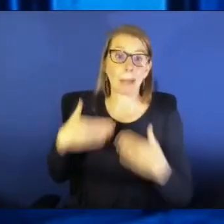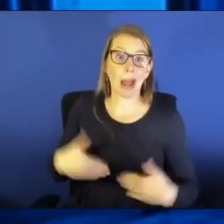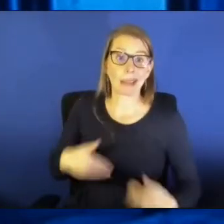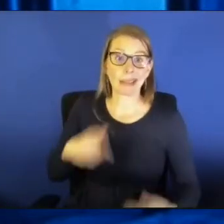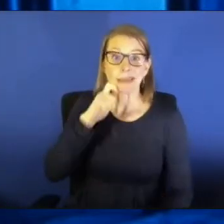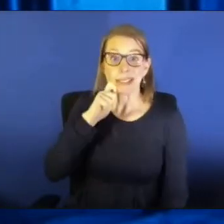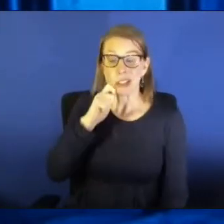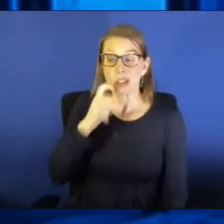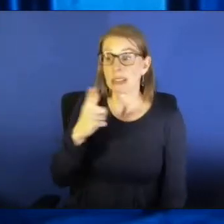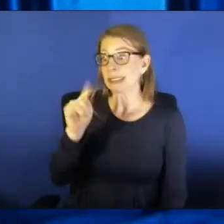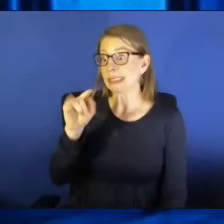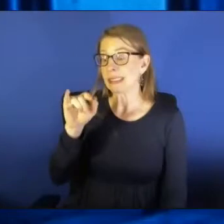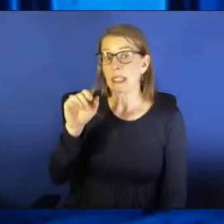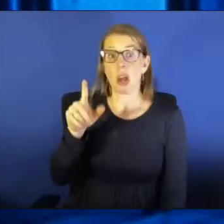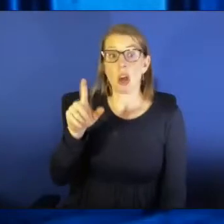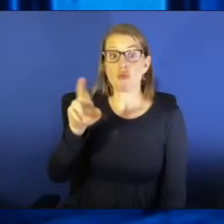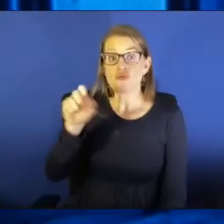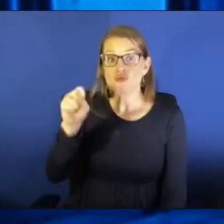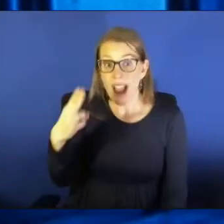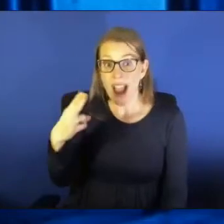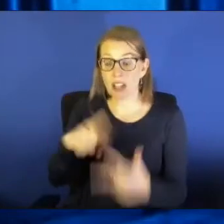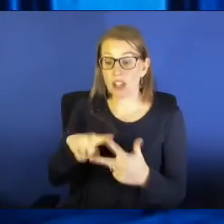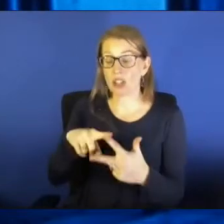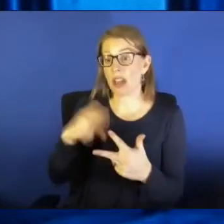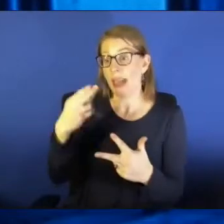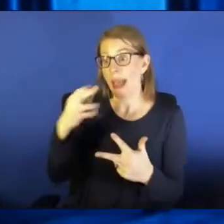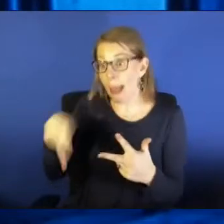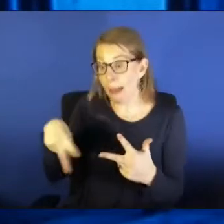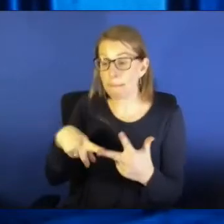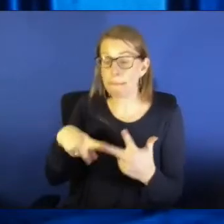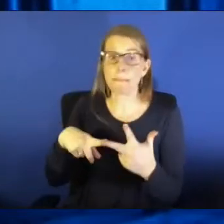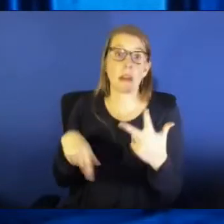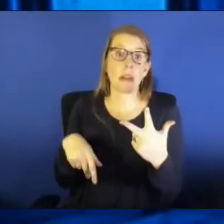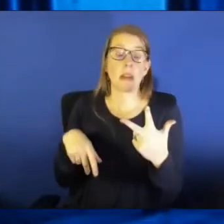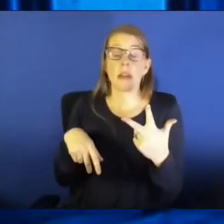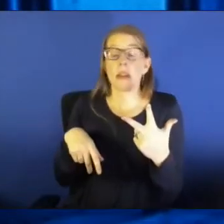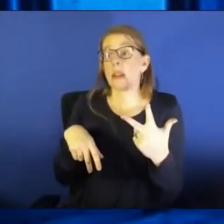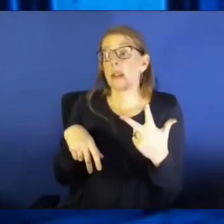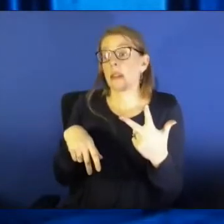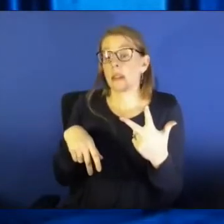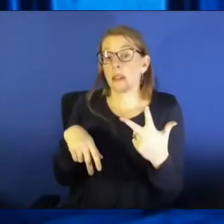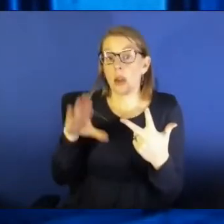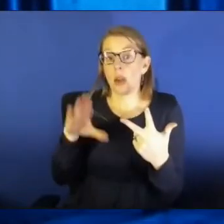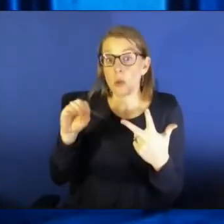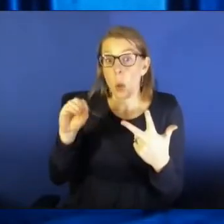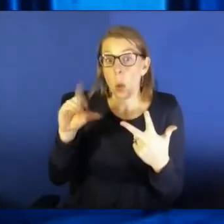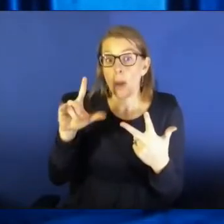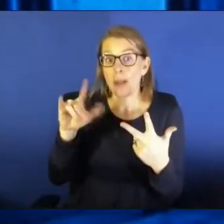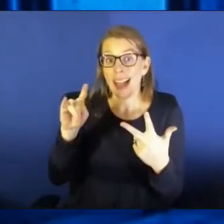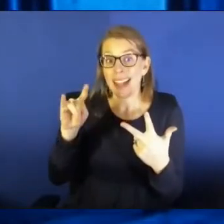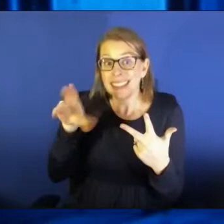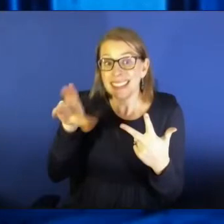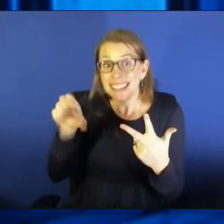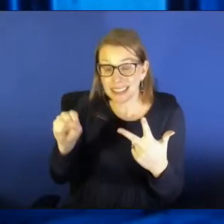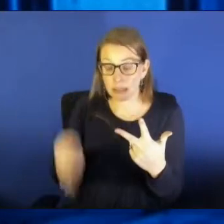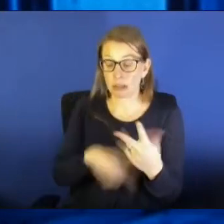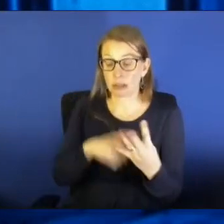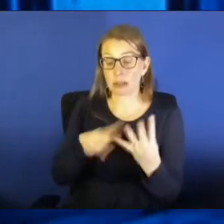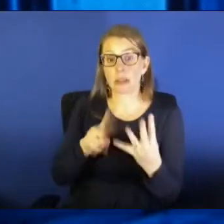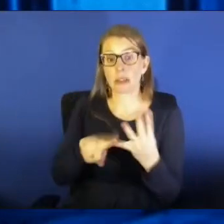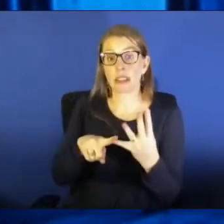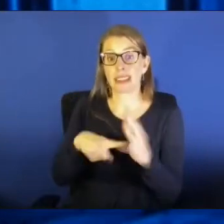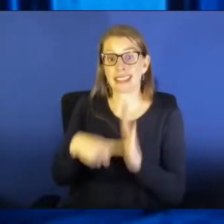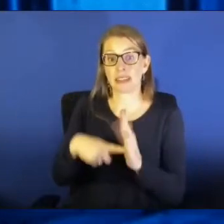up with colitis, hepatitis, multiple side effects. And one that's really prominent is a syndrome called